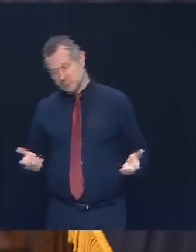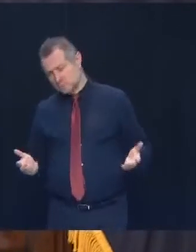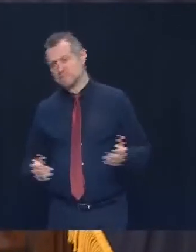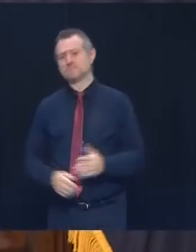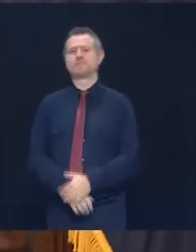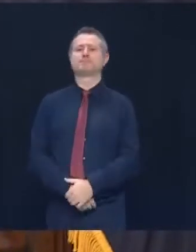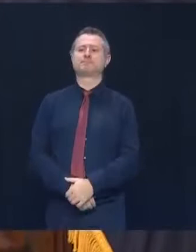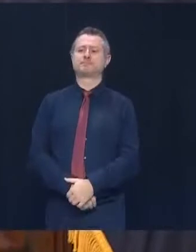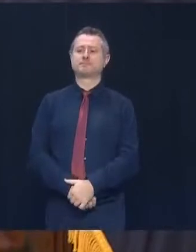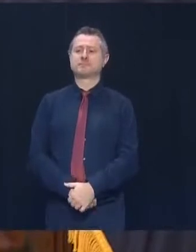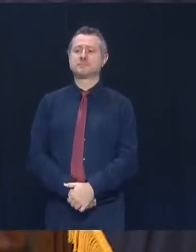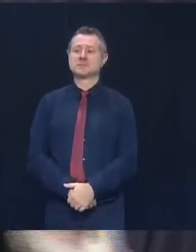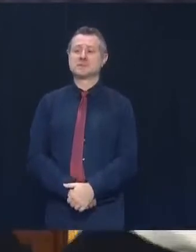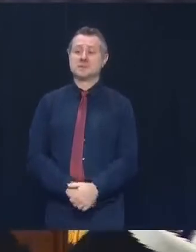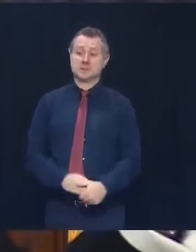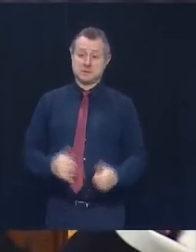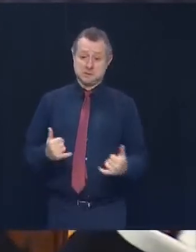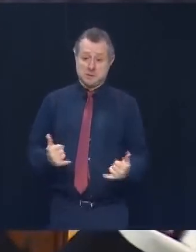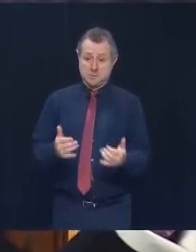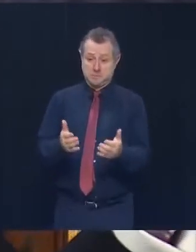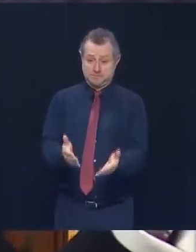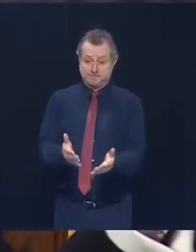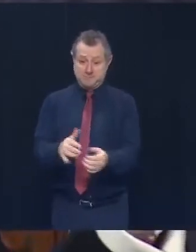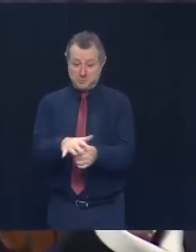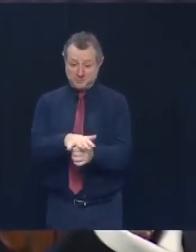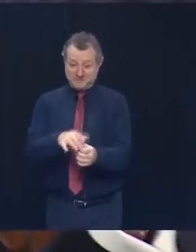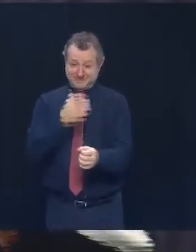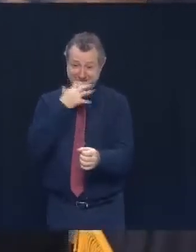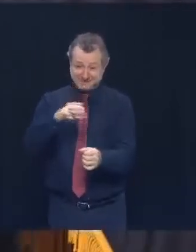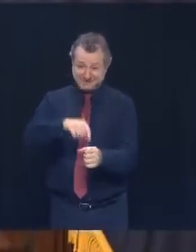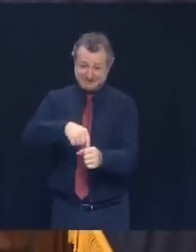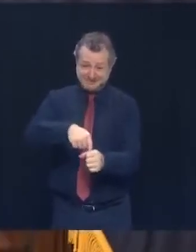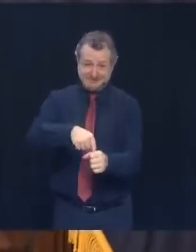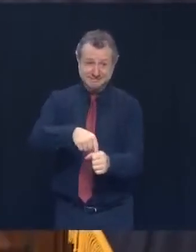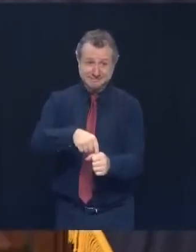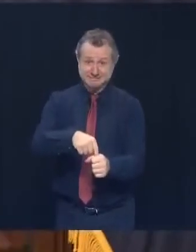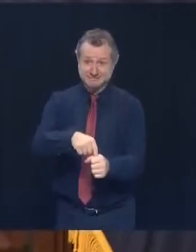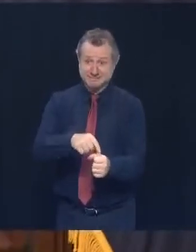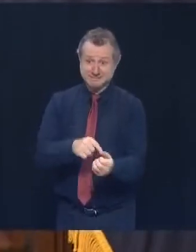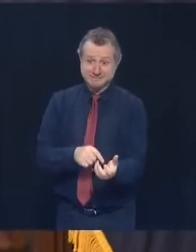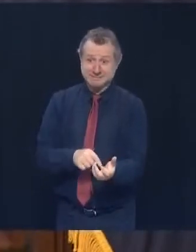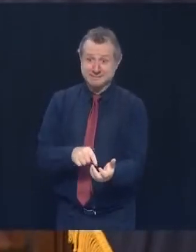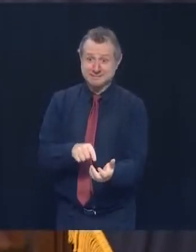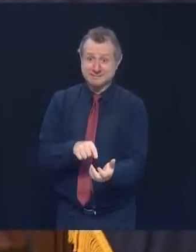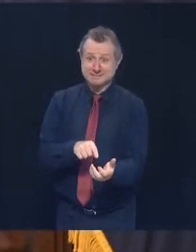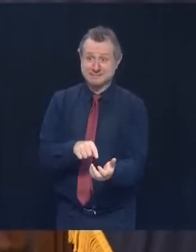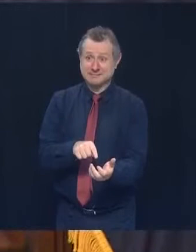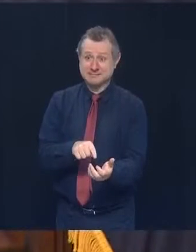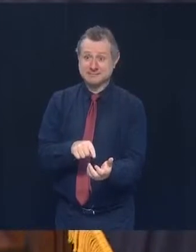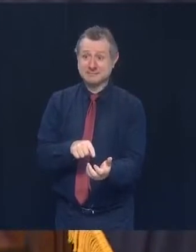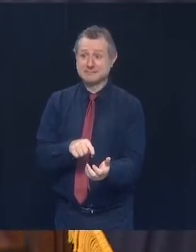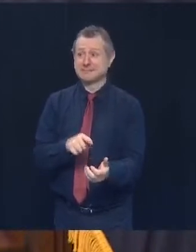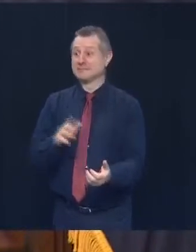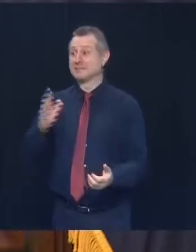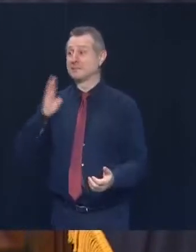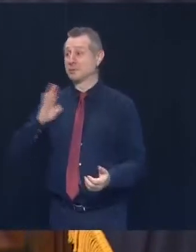All we did here was they were closed. We then reopened them.